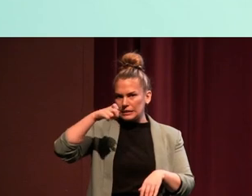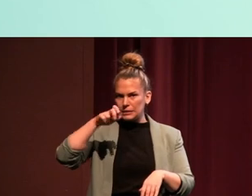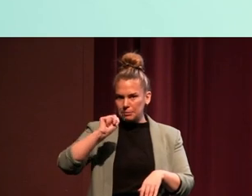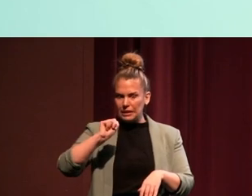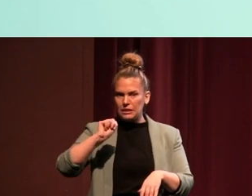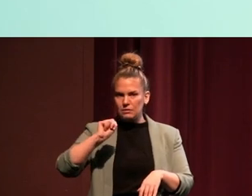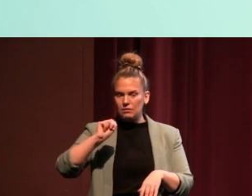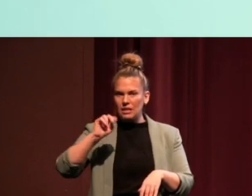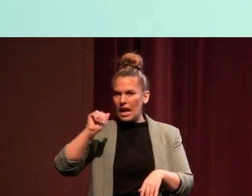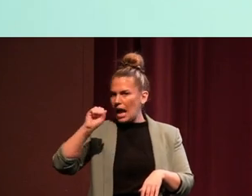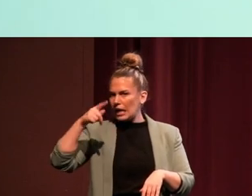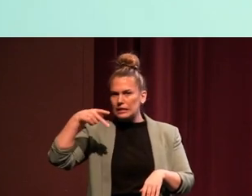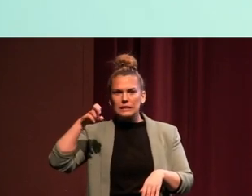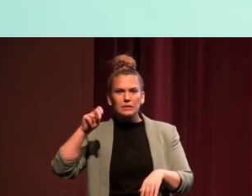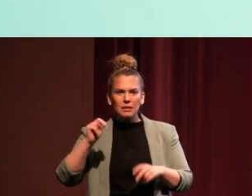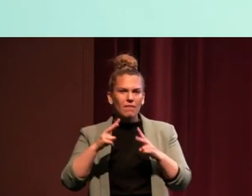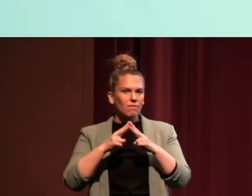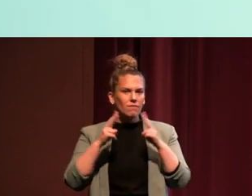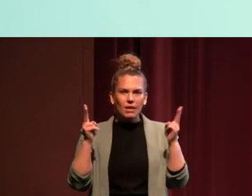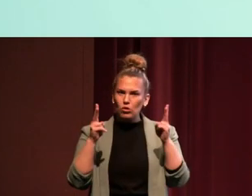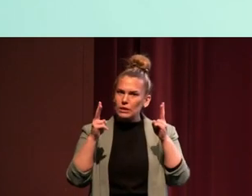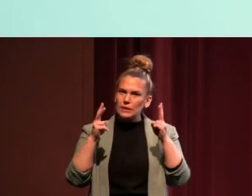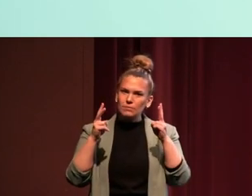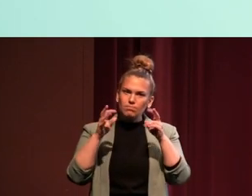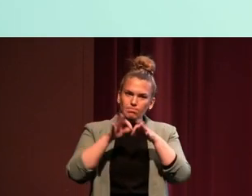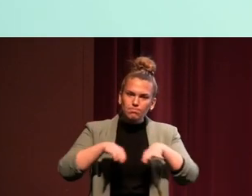the most critical ecosystems in the American West.